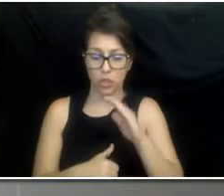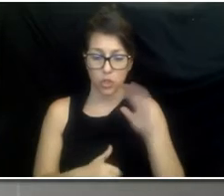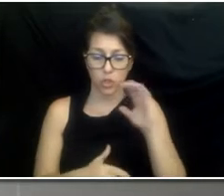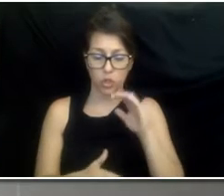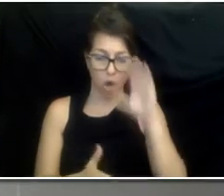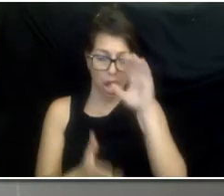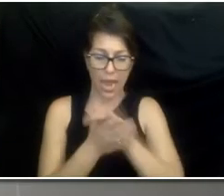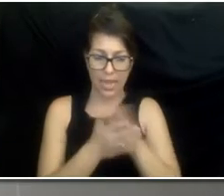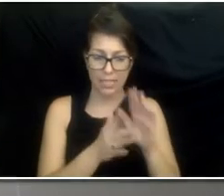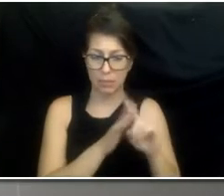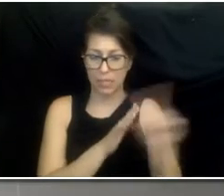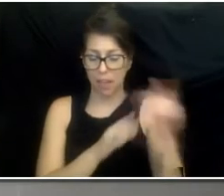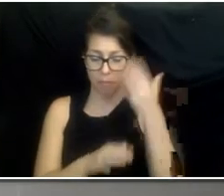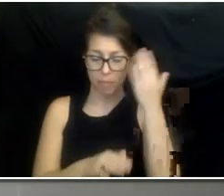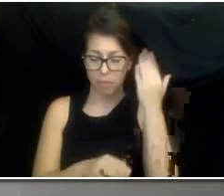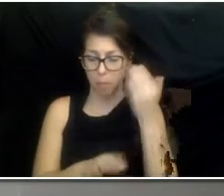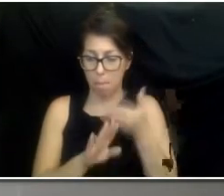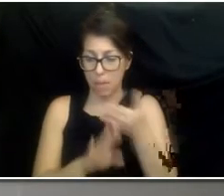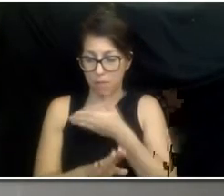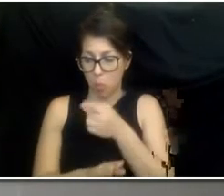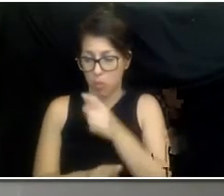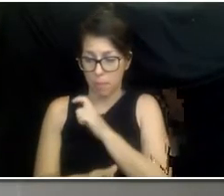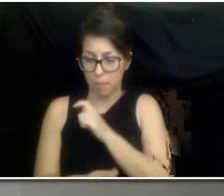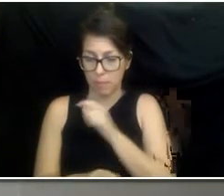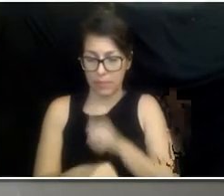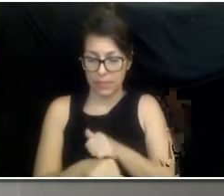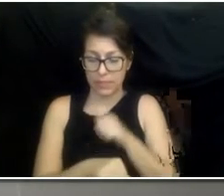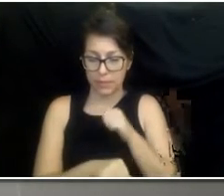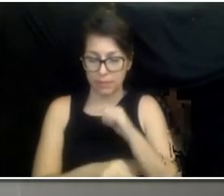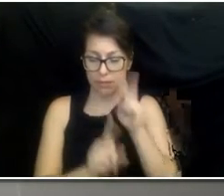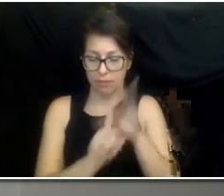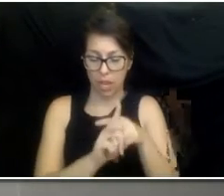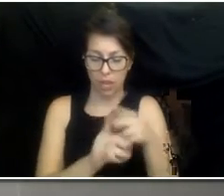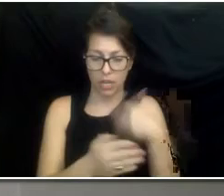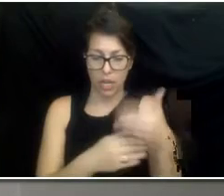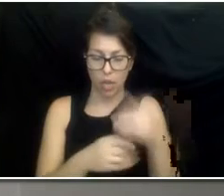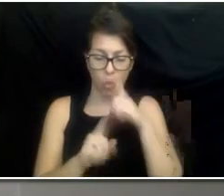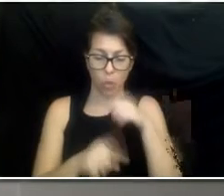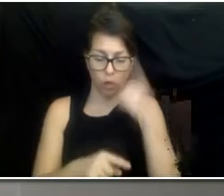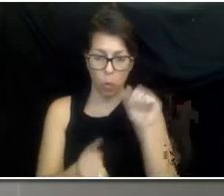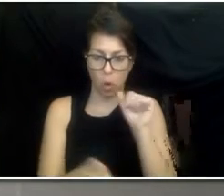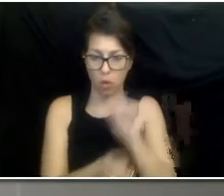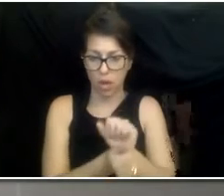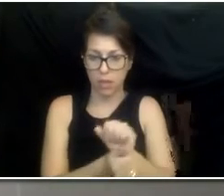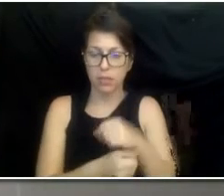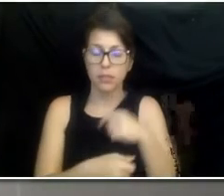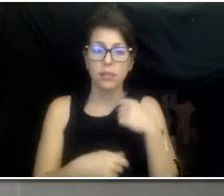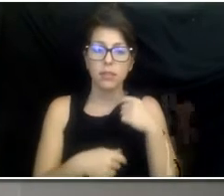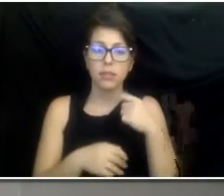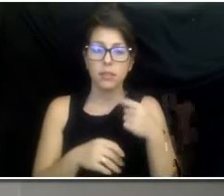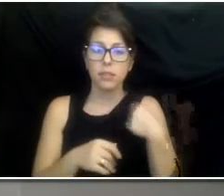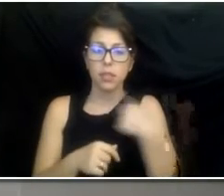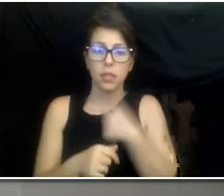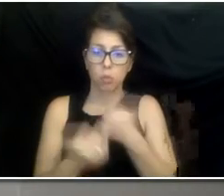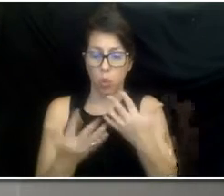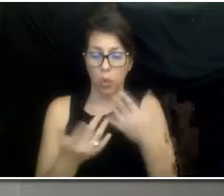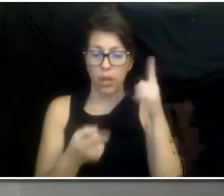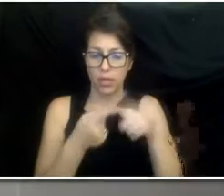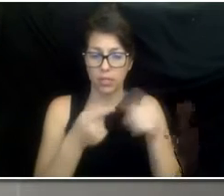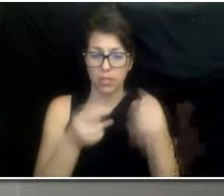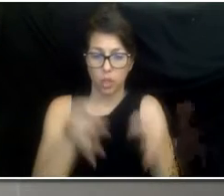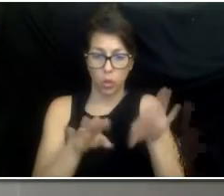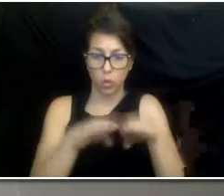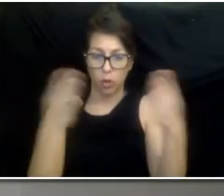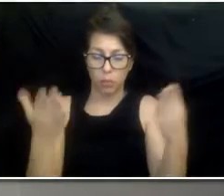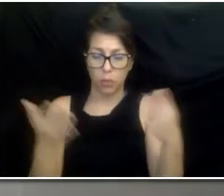fact that the Co crisis become a new tool used by abusers to manipulate Partners particularly in the areas of custody and visitation we had a